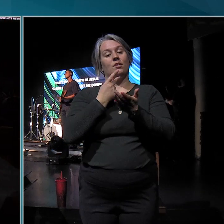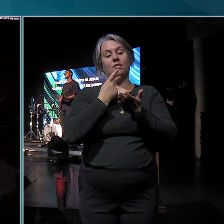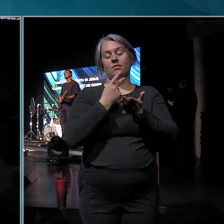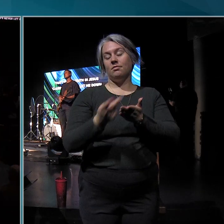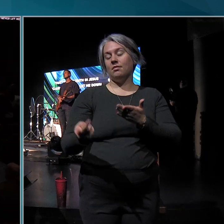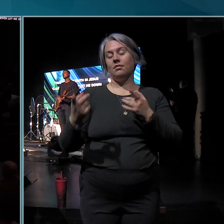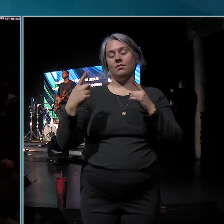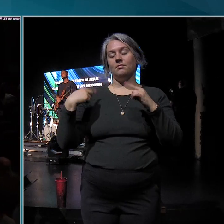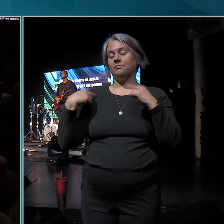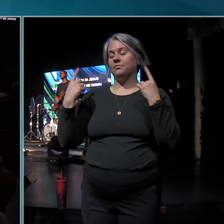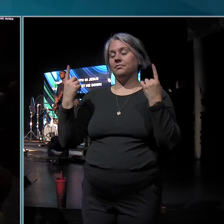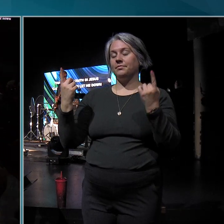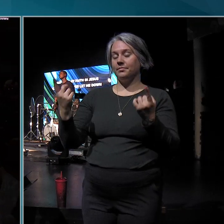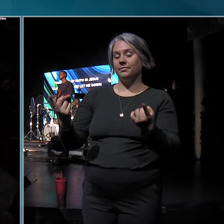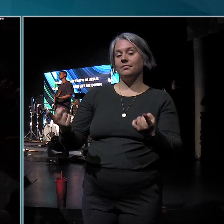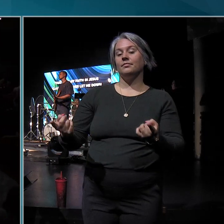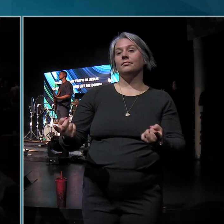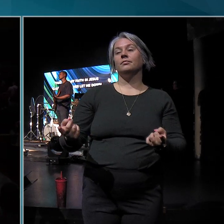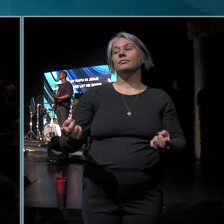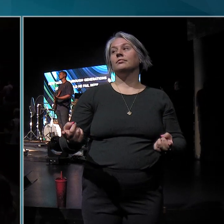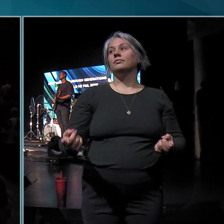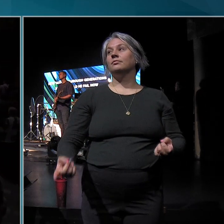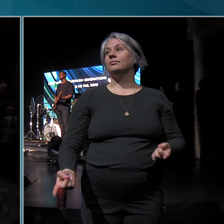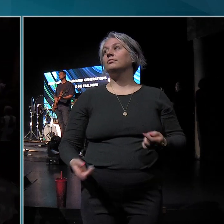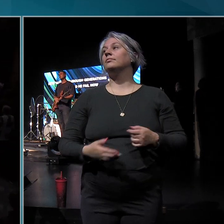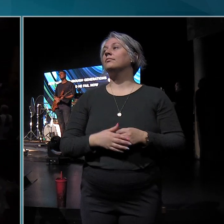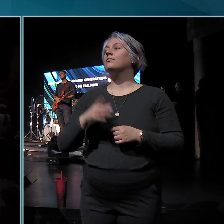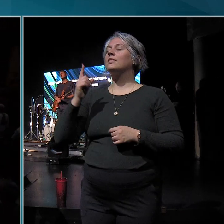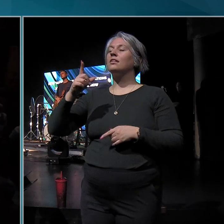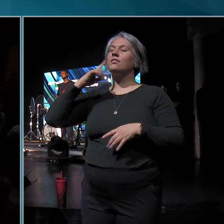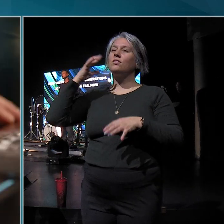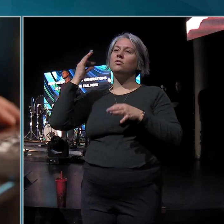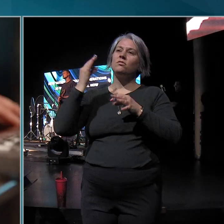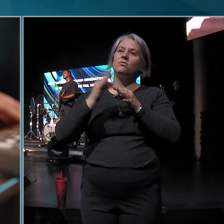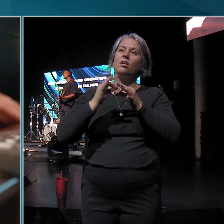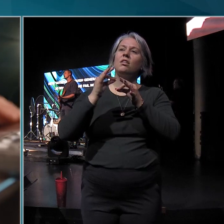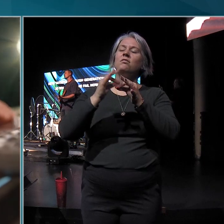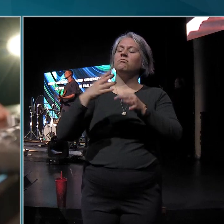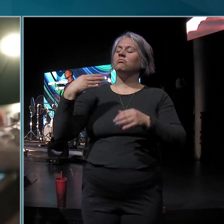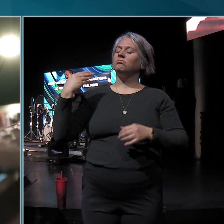He's never let me down. He's faithful through